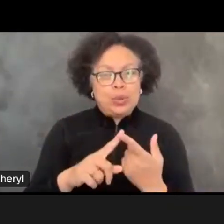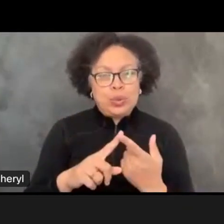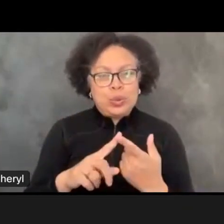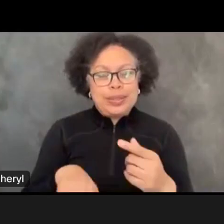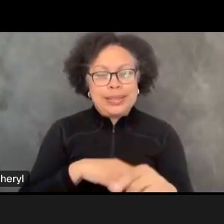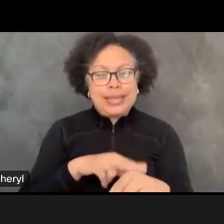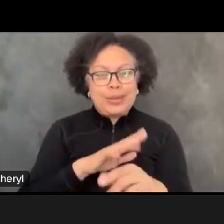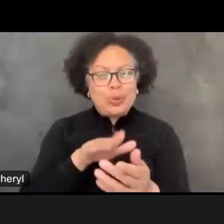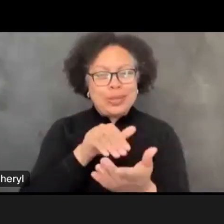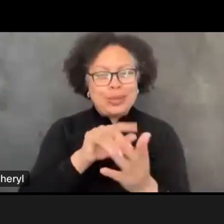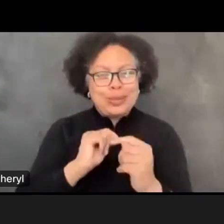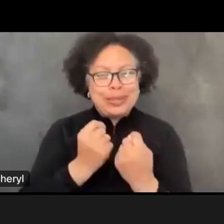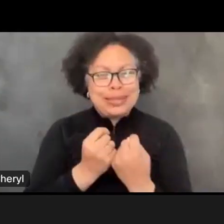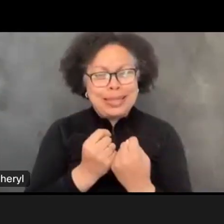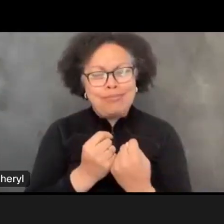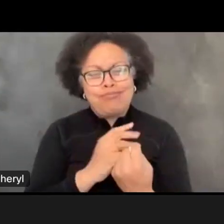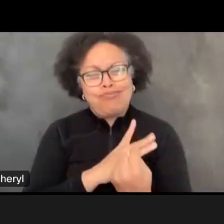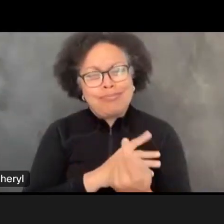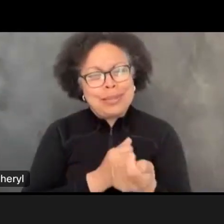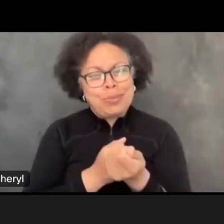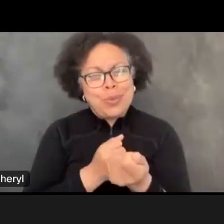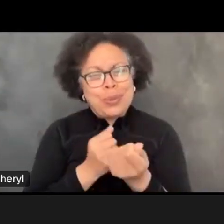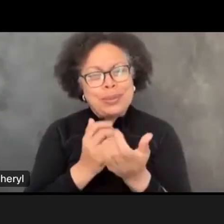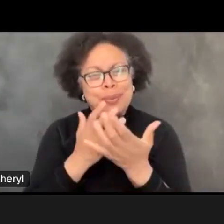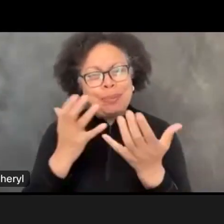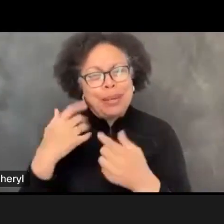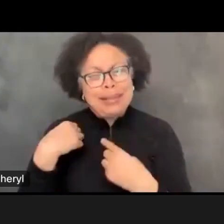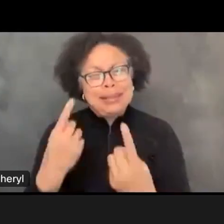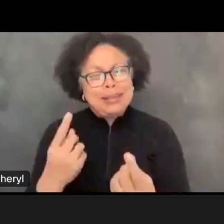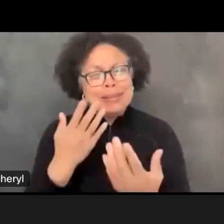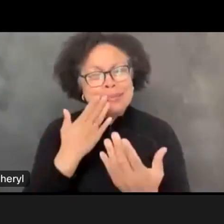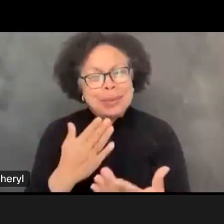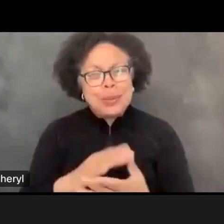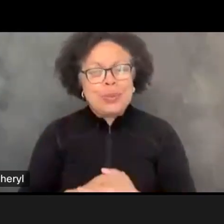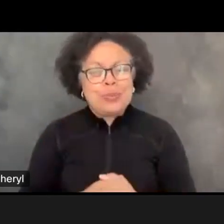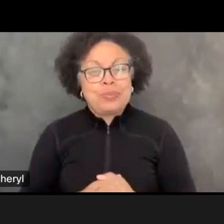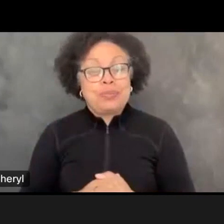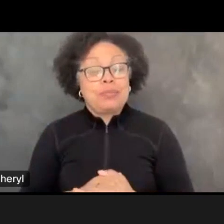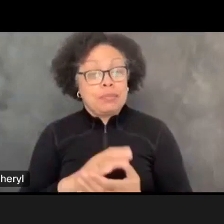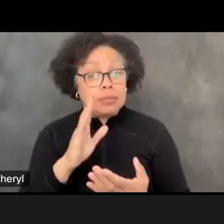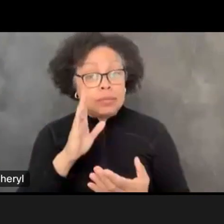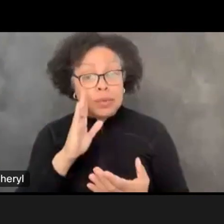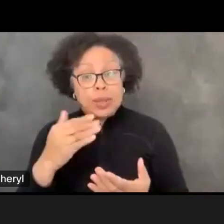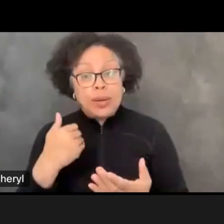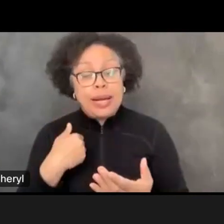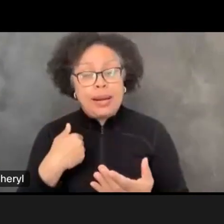Center team who have been so supportive in making this happen today. There